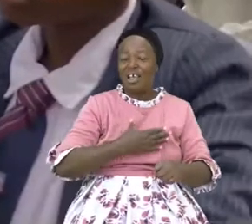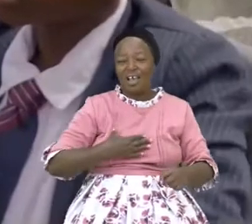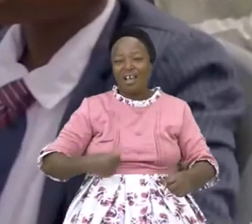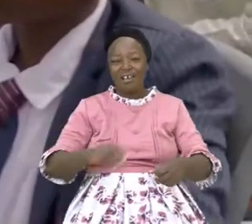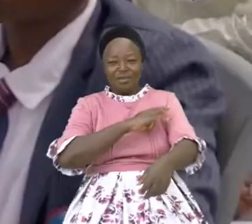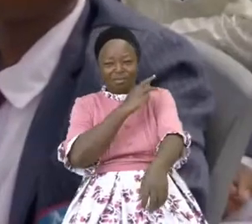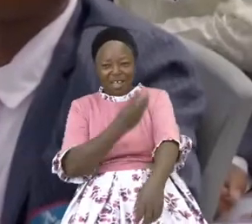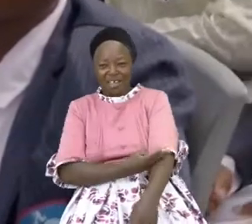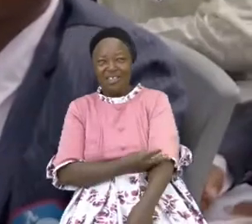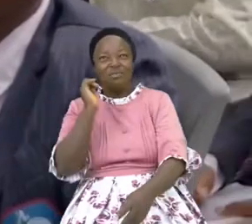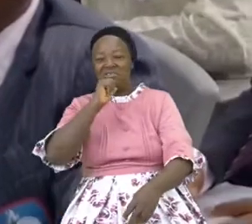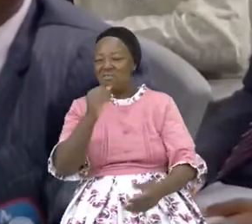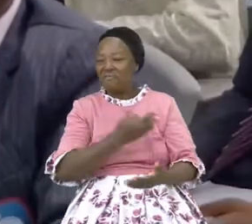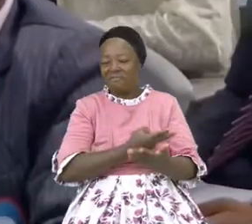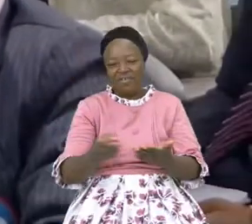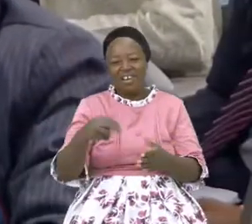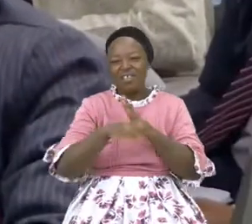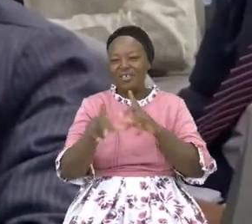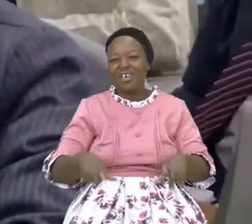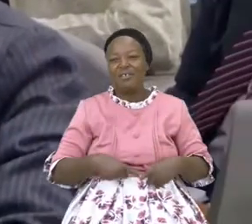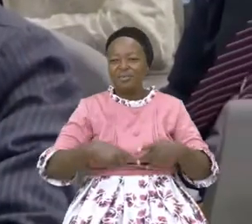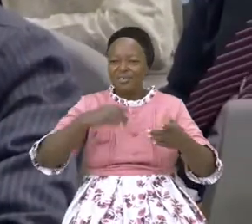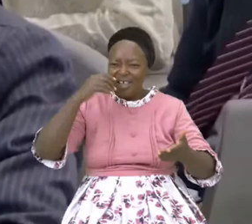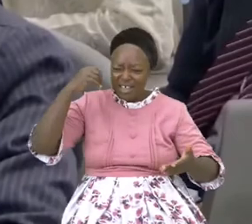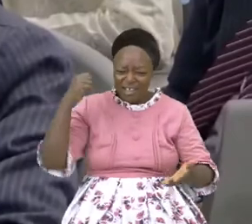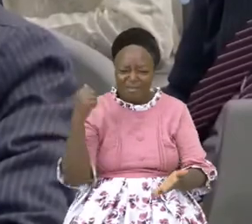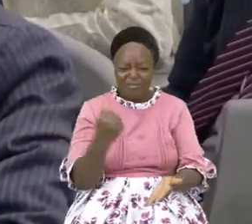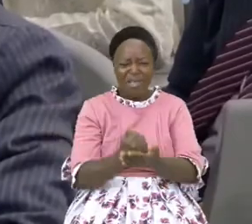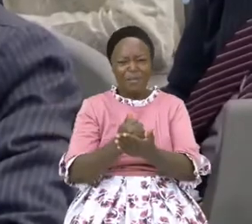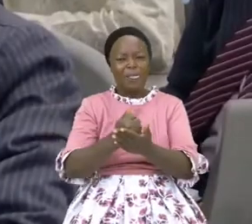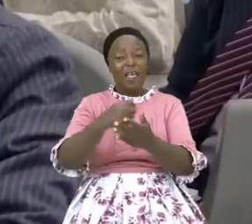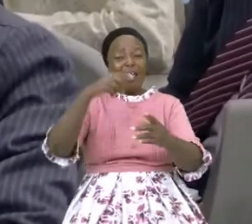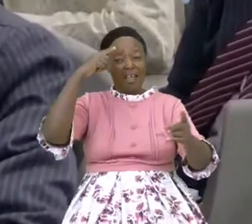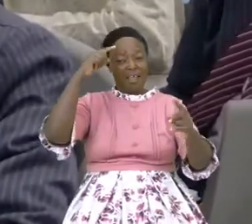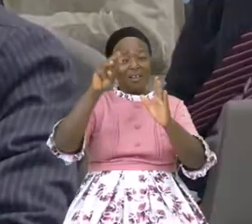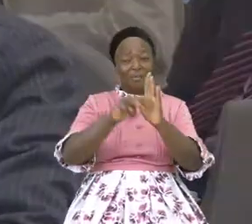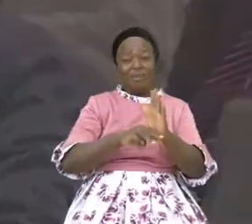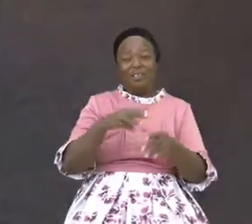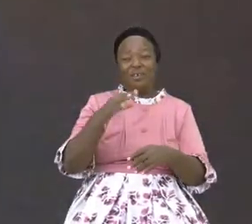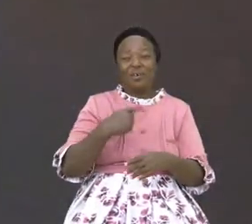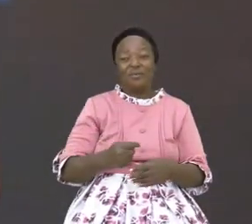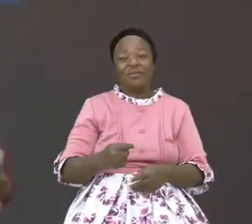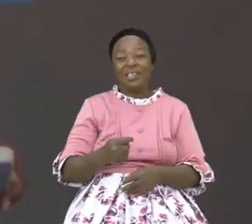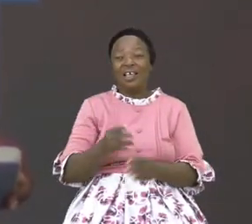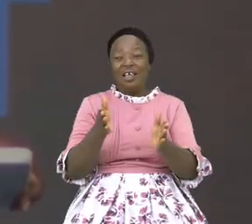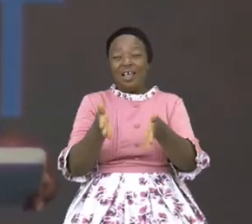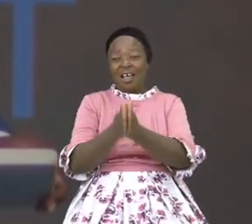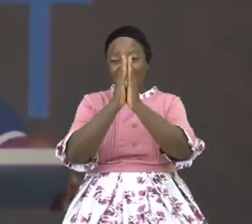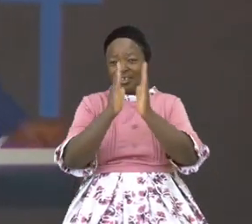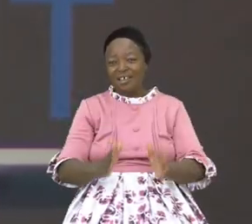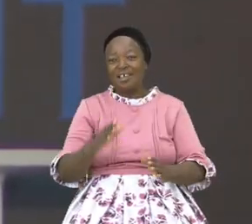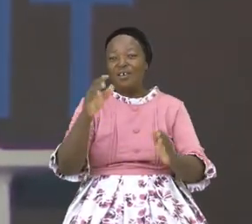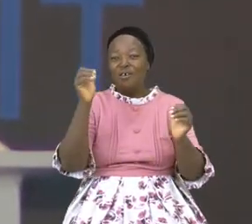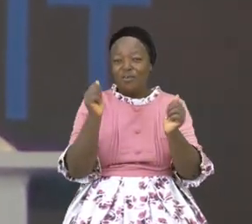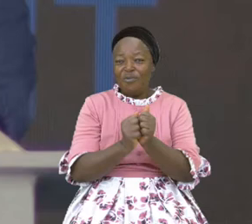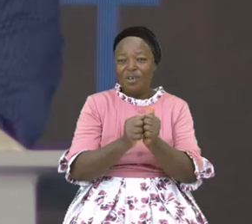will not fail in your life. Amen. Agreement of the petitioner with his